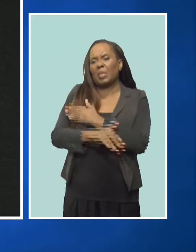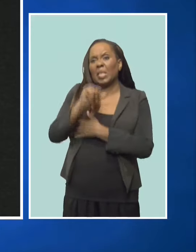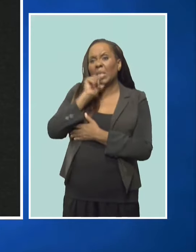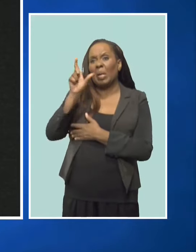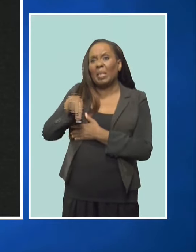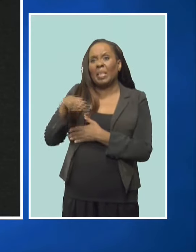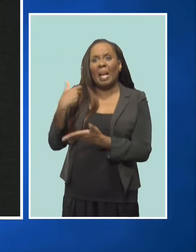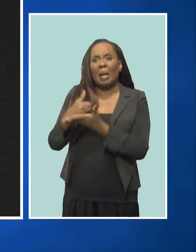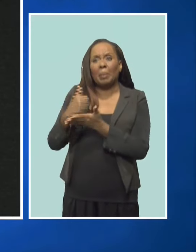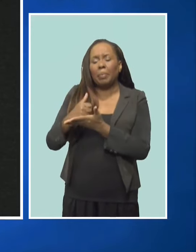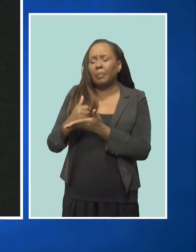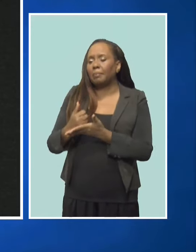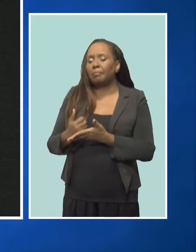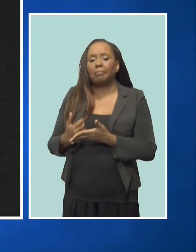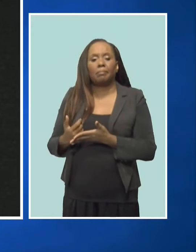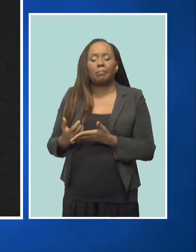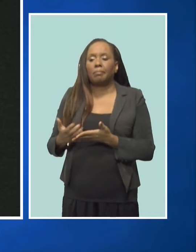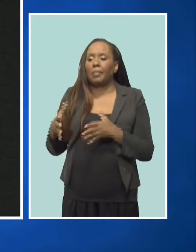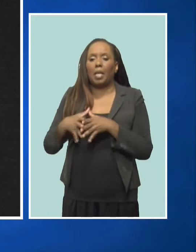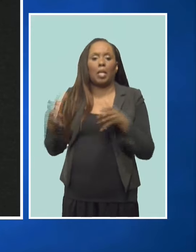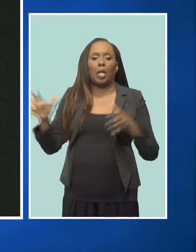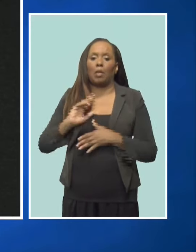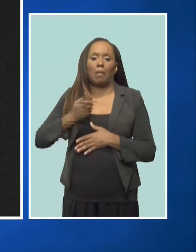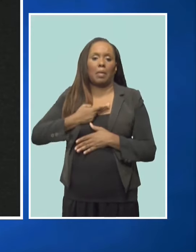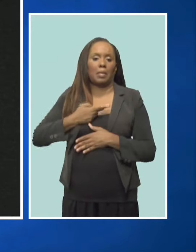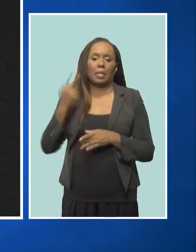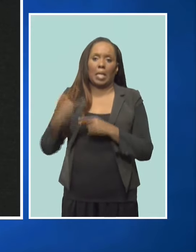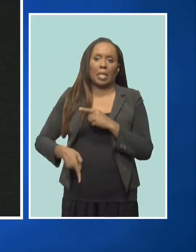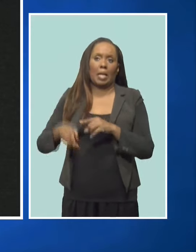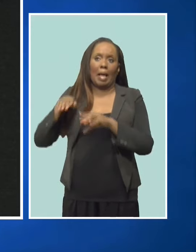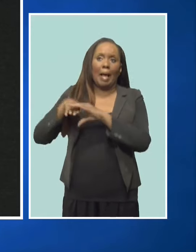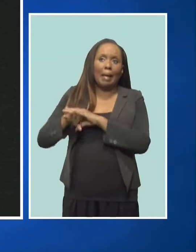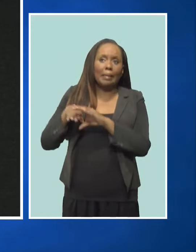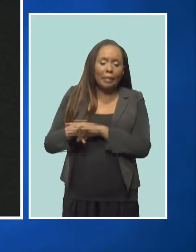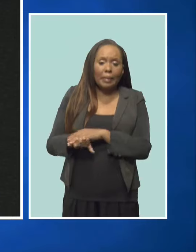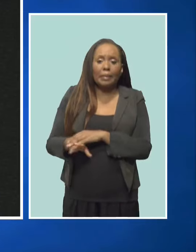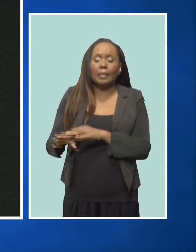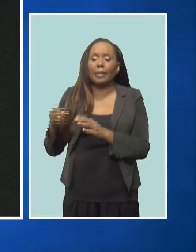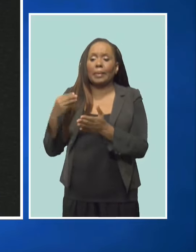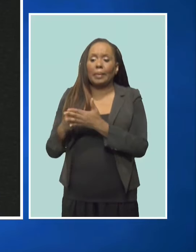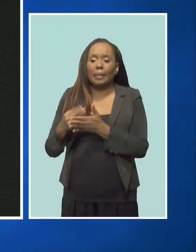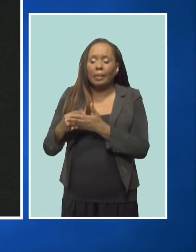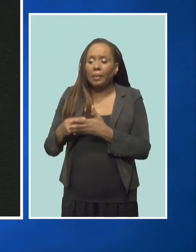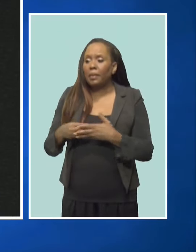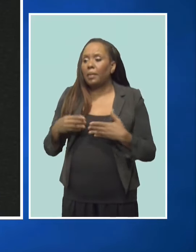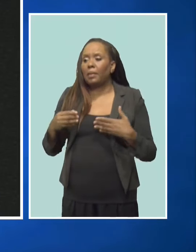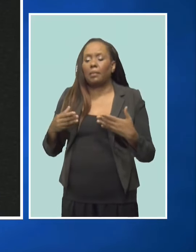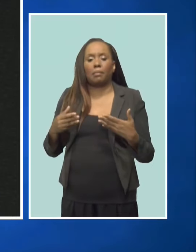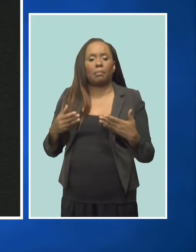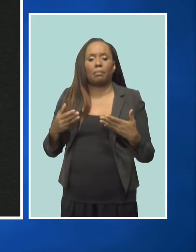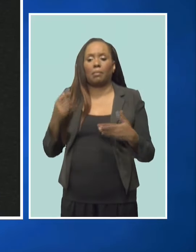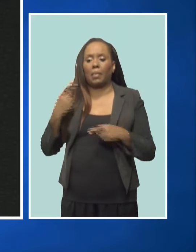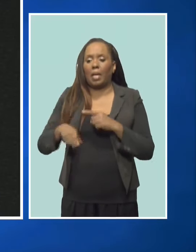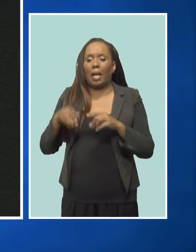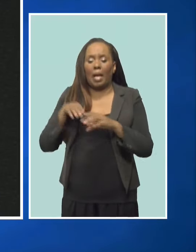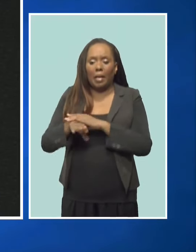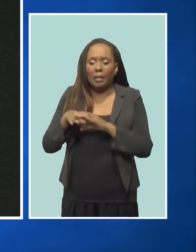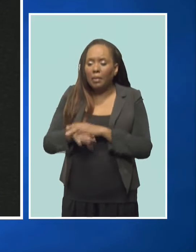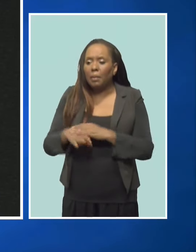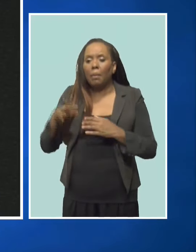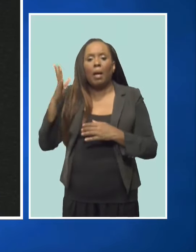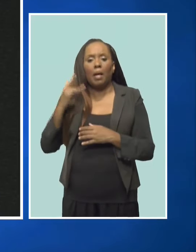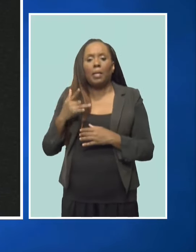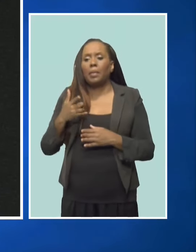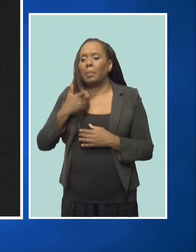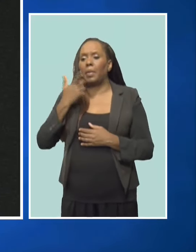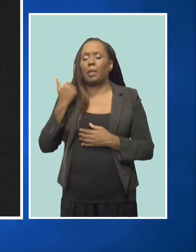precluded from access even within the context of the Pan American Health Organization because of the per capita